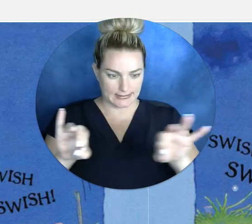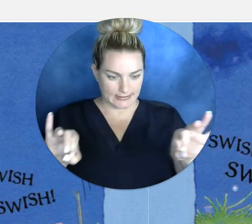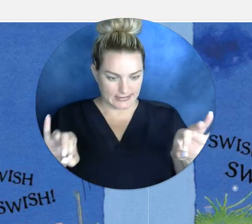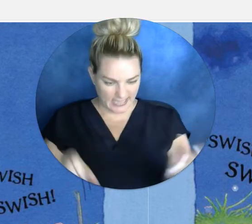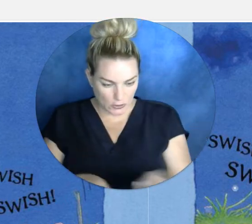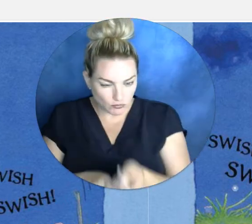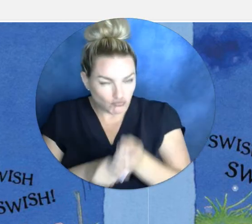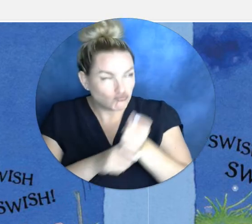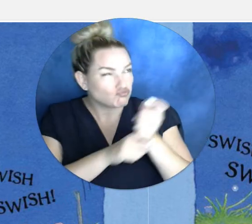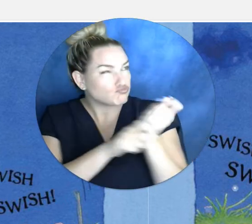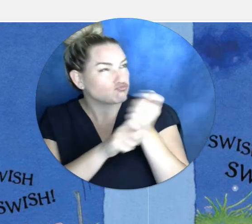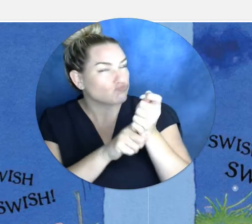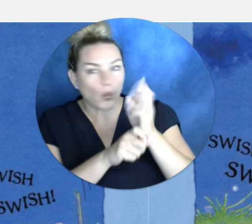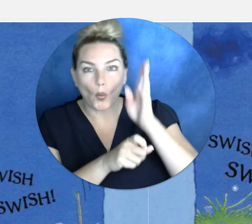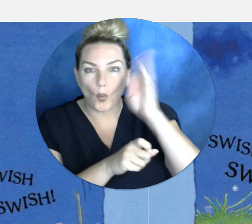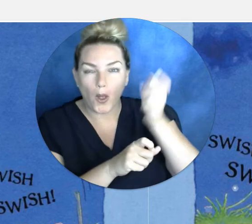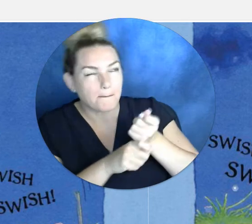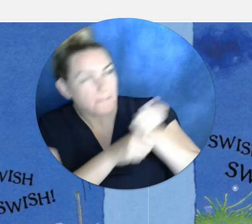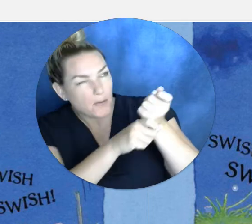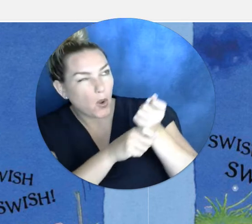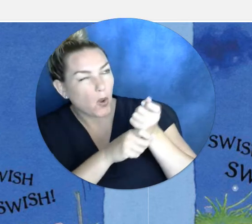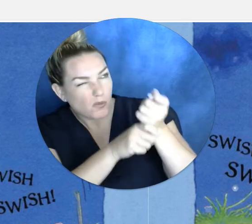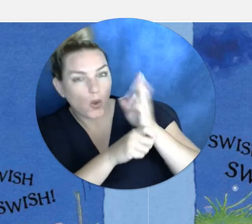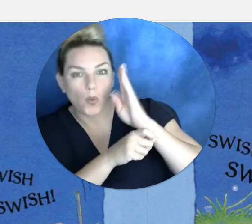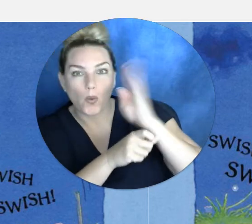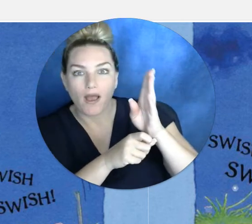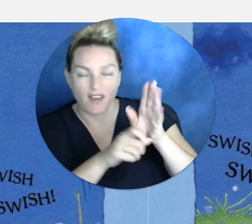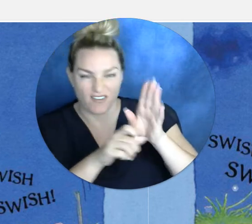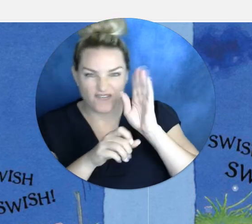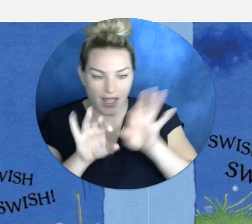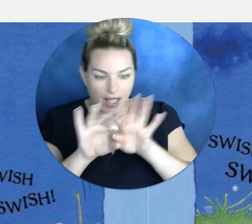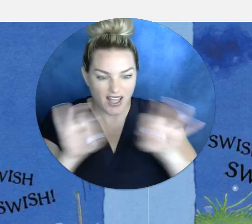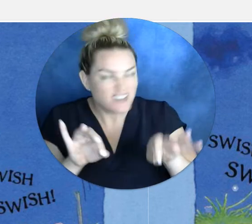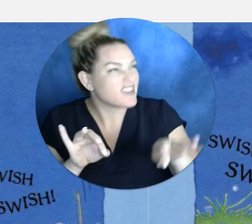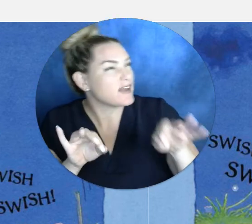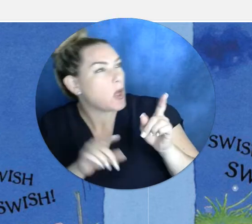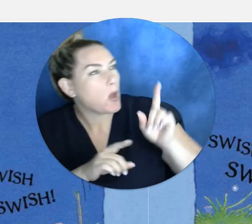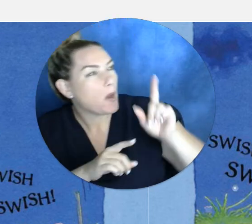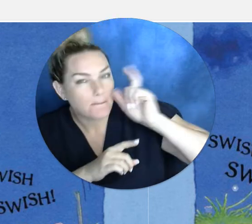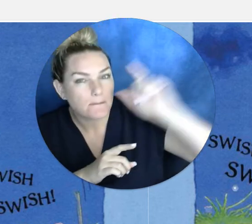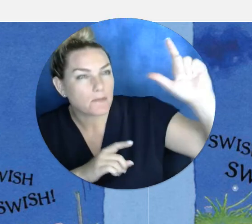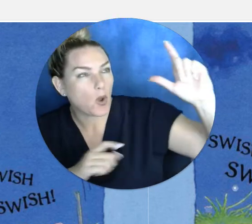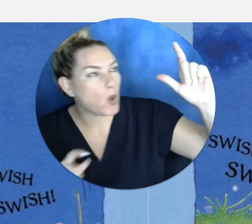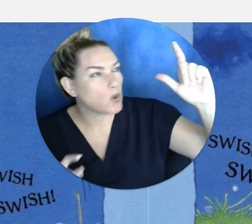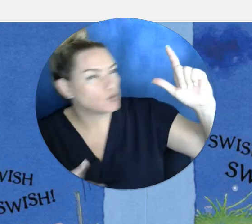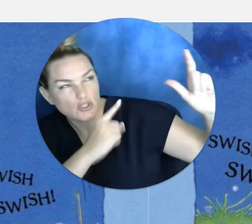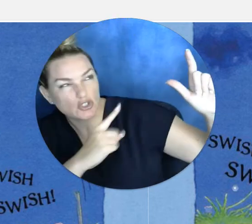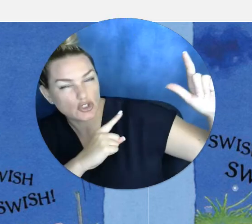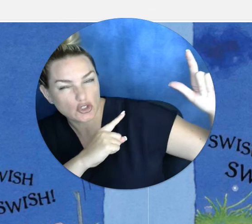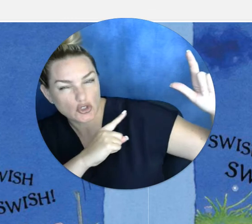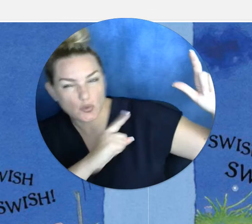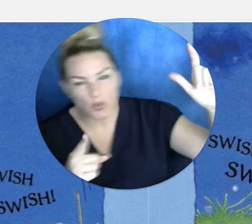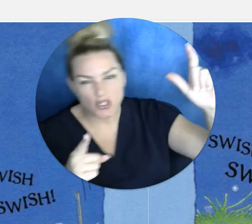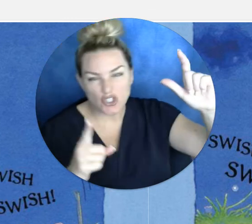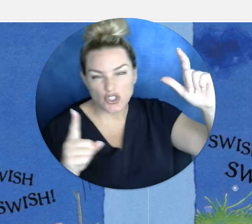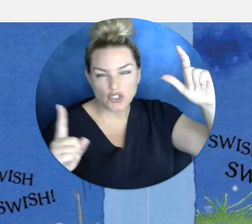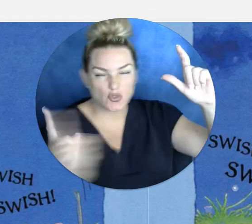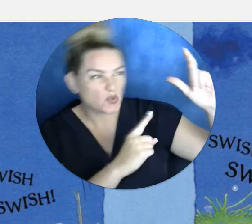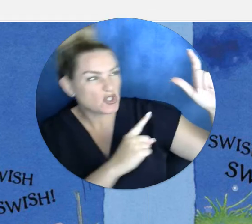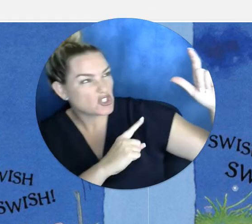down." He found a long stick and poked it up at the moon. Swish!